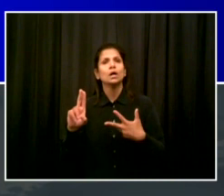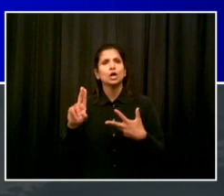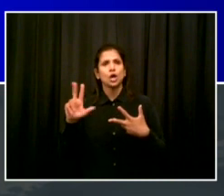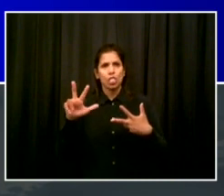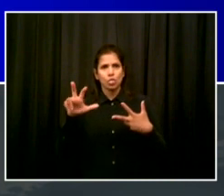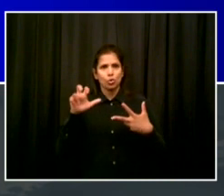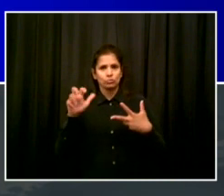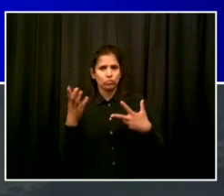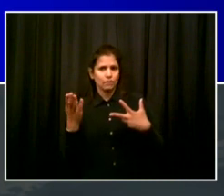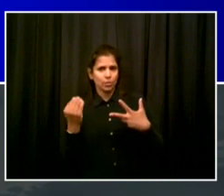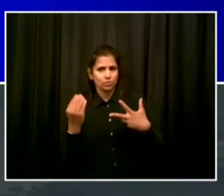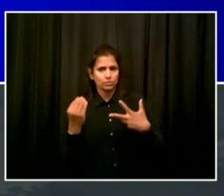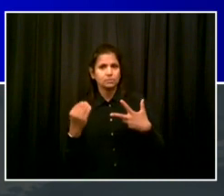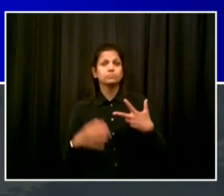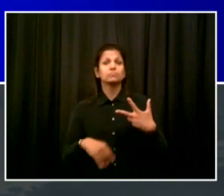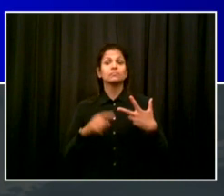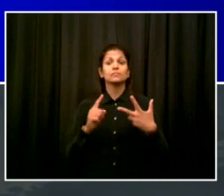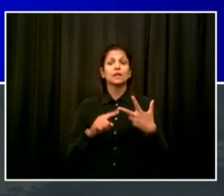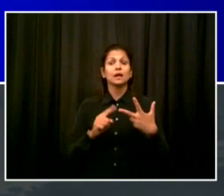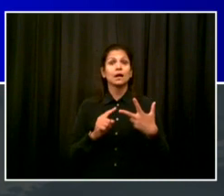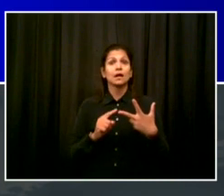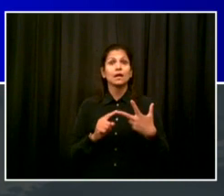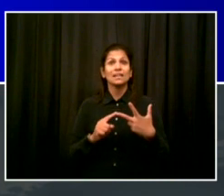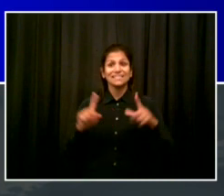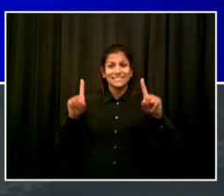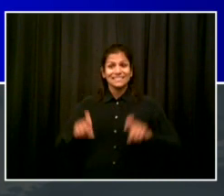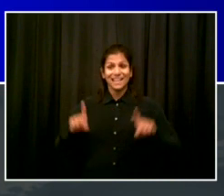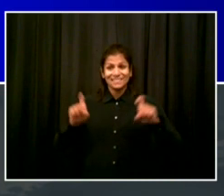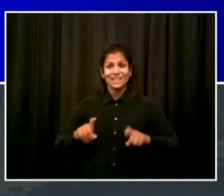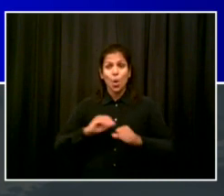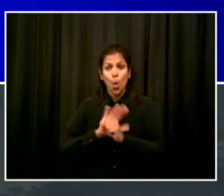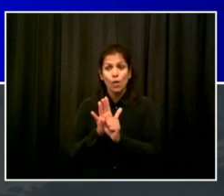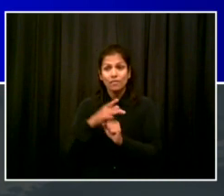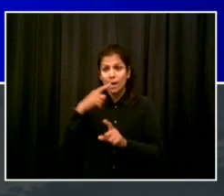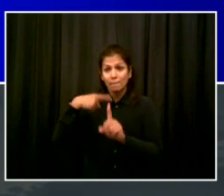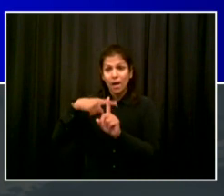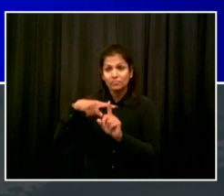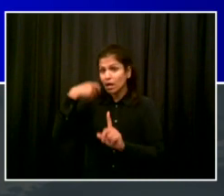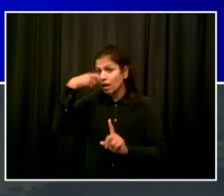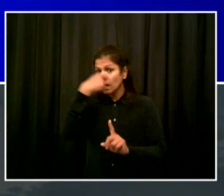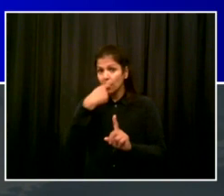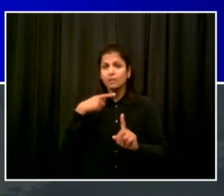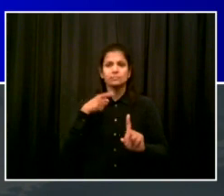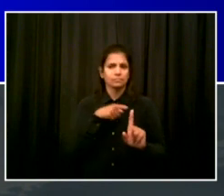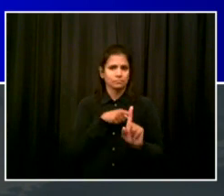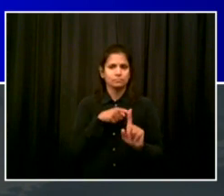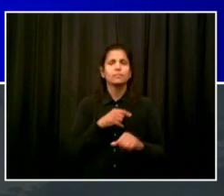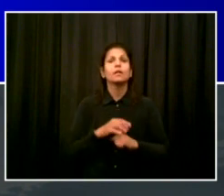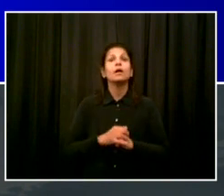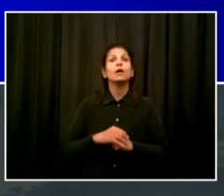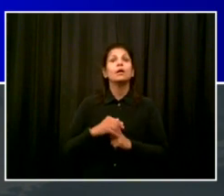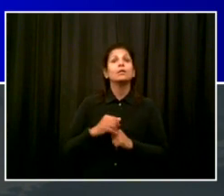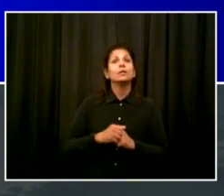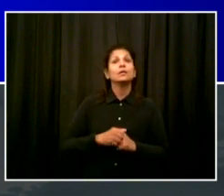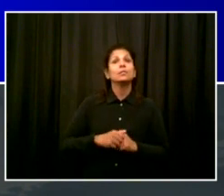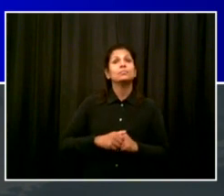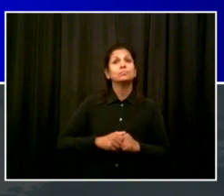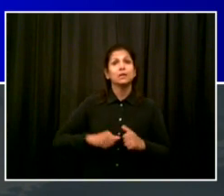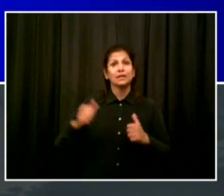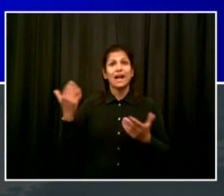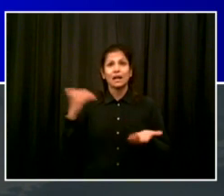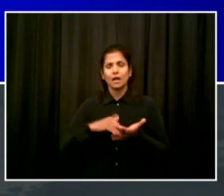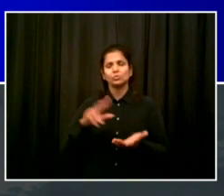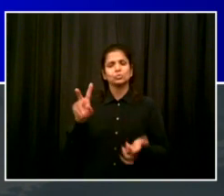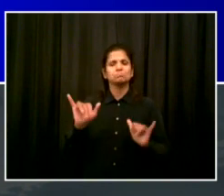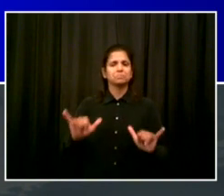tested citywide, number three, tested citywide positive for COVID-19. Threshold is 15%. Once again today, 2%, a